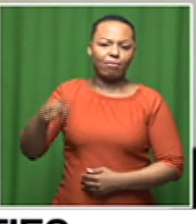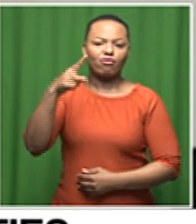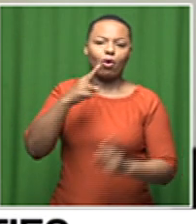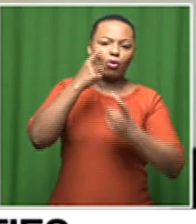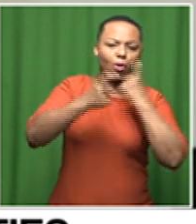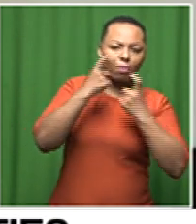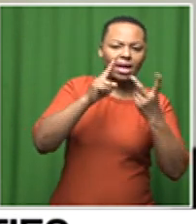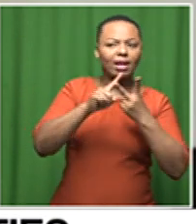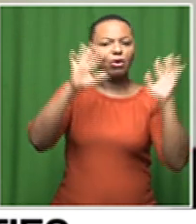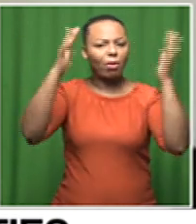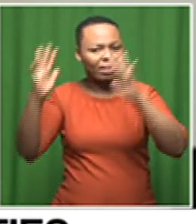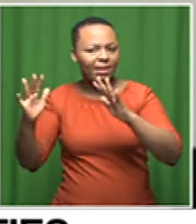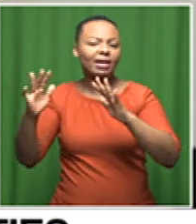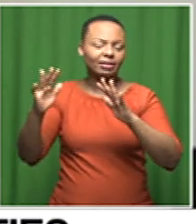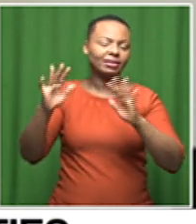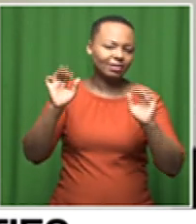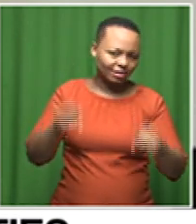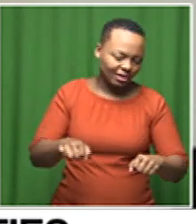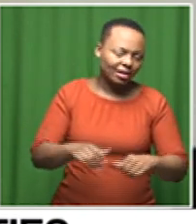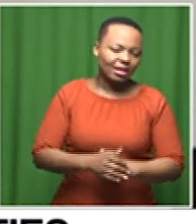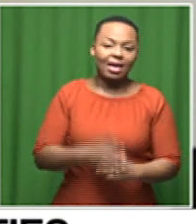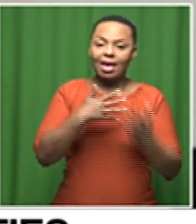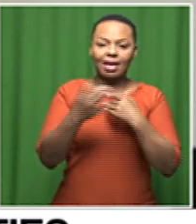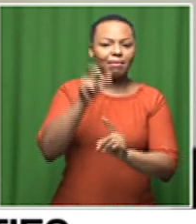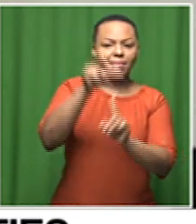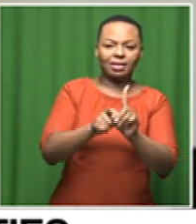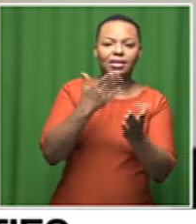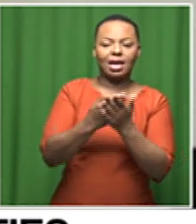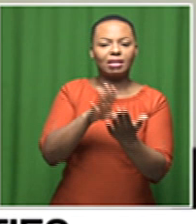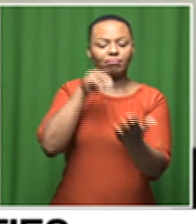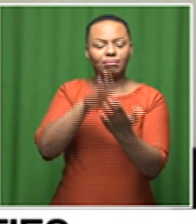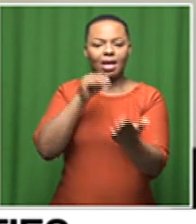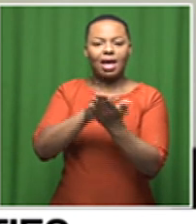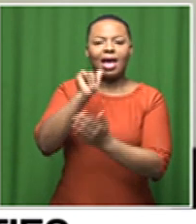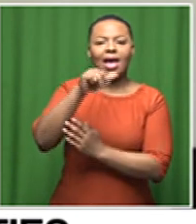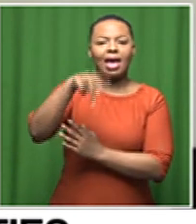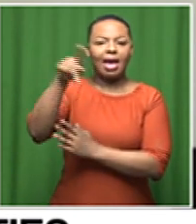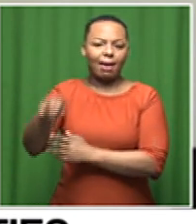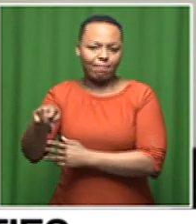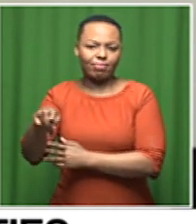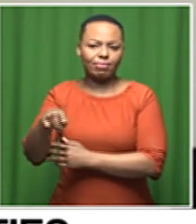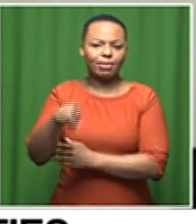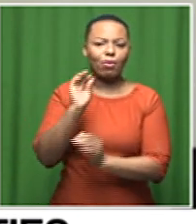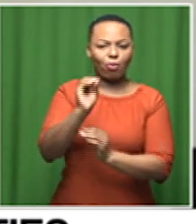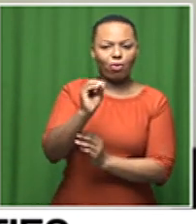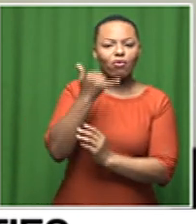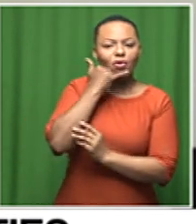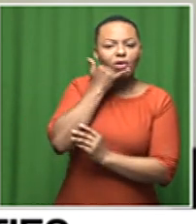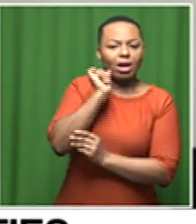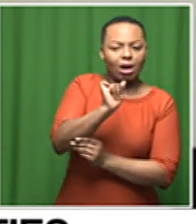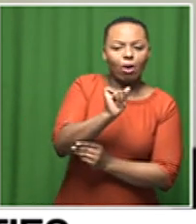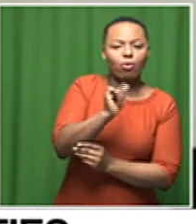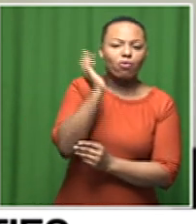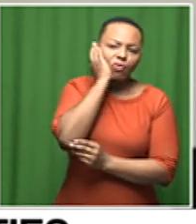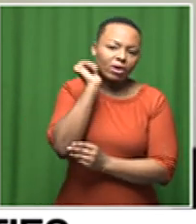and compliments and suggestions. So anybody can just download that app from their phone, and they